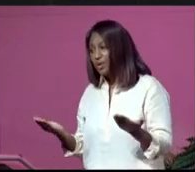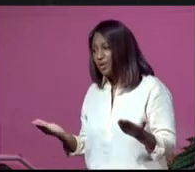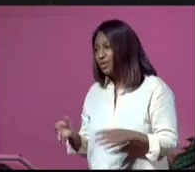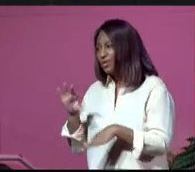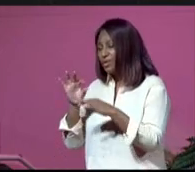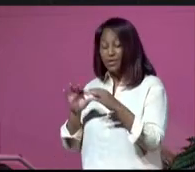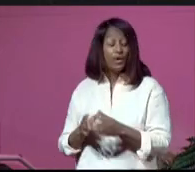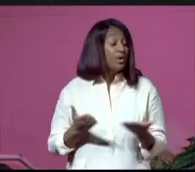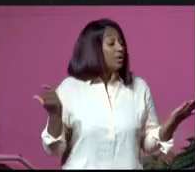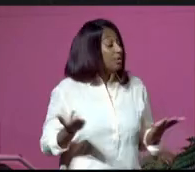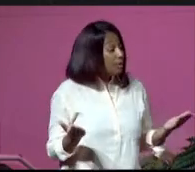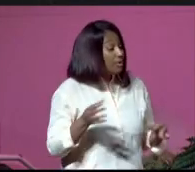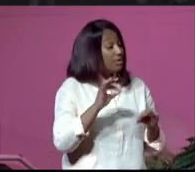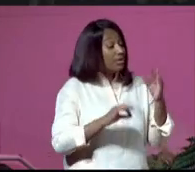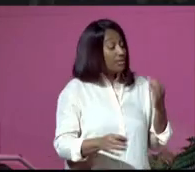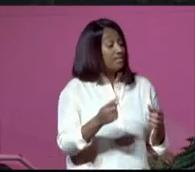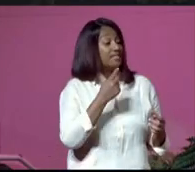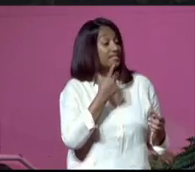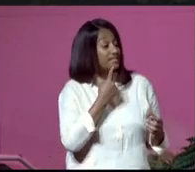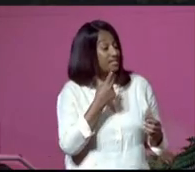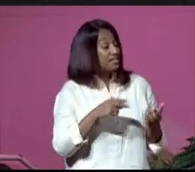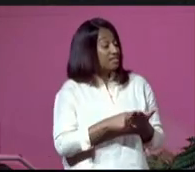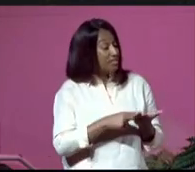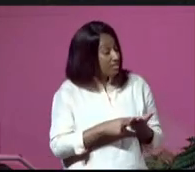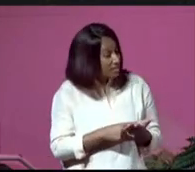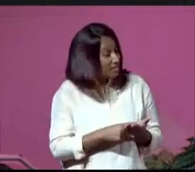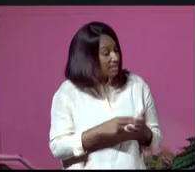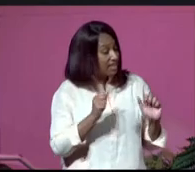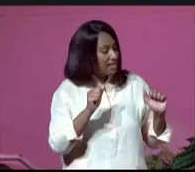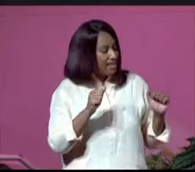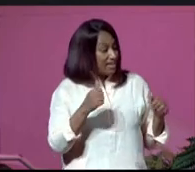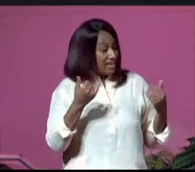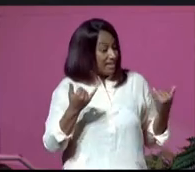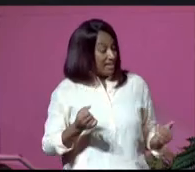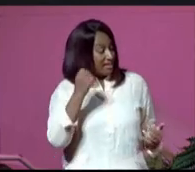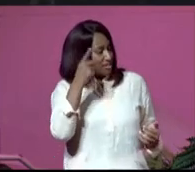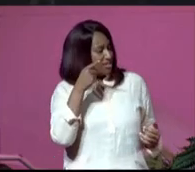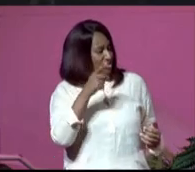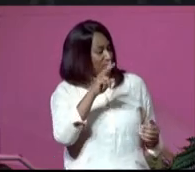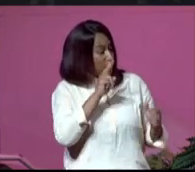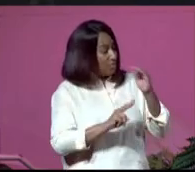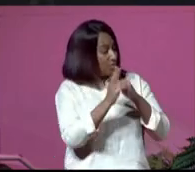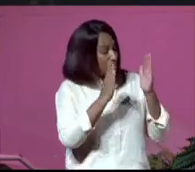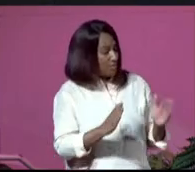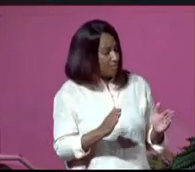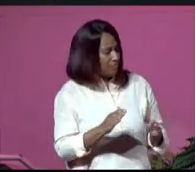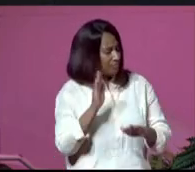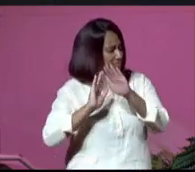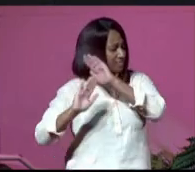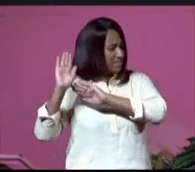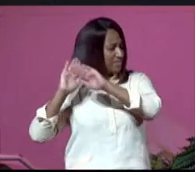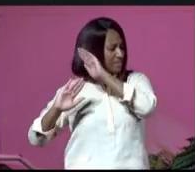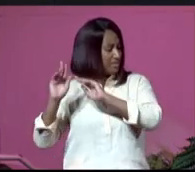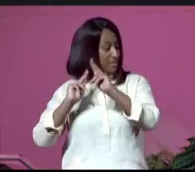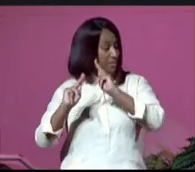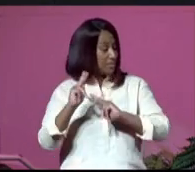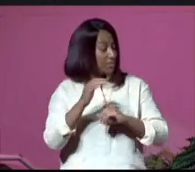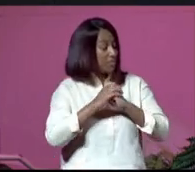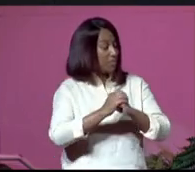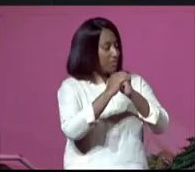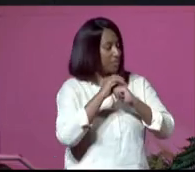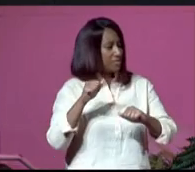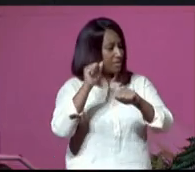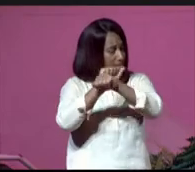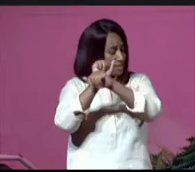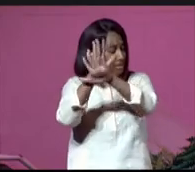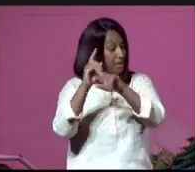said is quite true. Sir, the woman said, I can see that you are a prophet. Our ancestors worshipped on this mountain, but you Jews